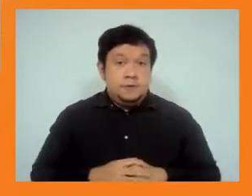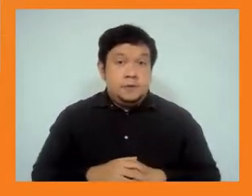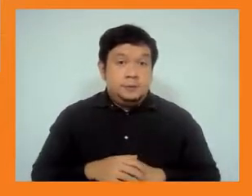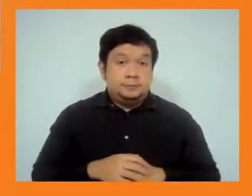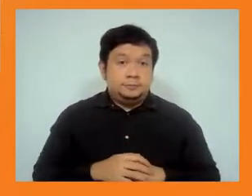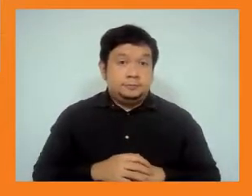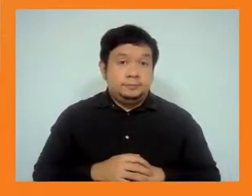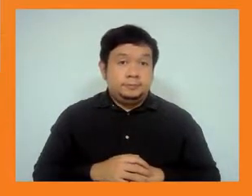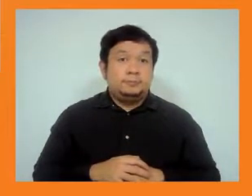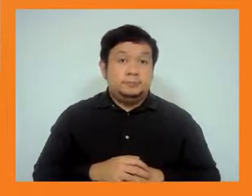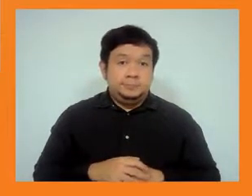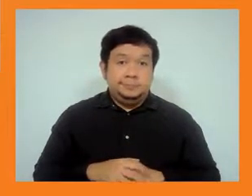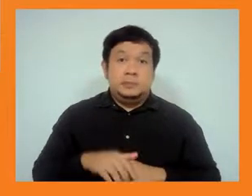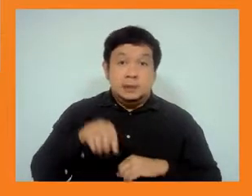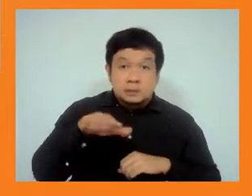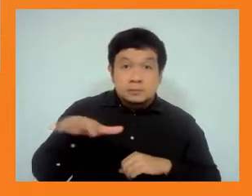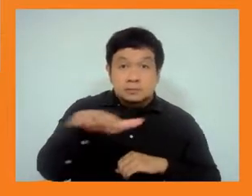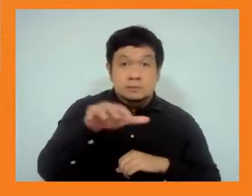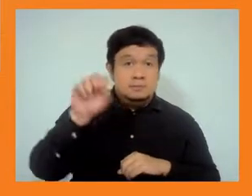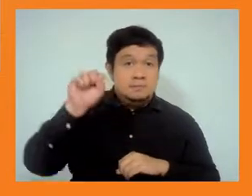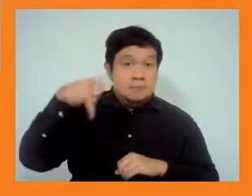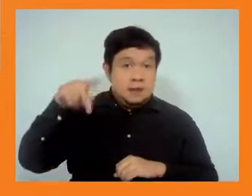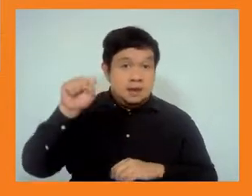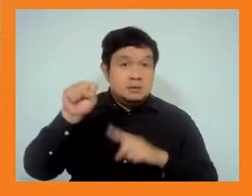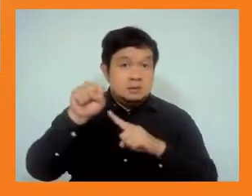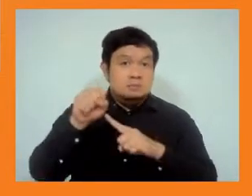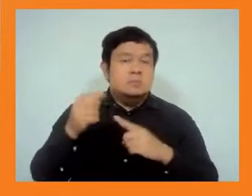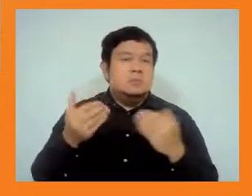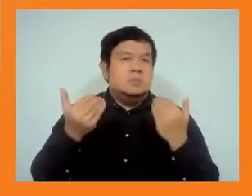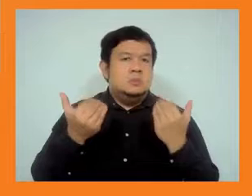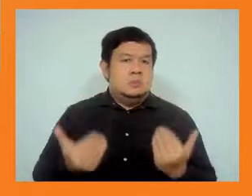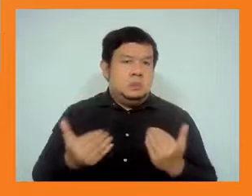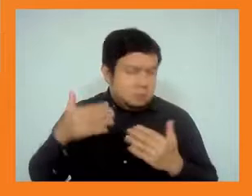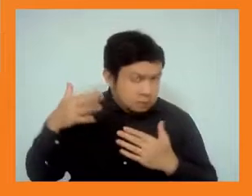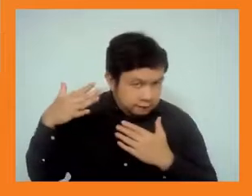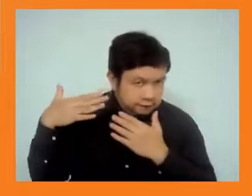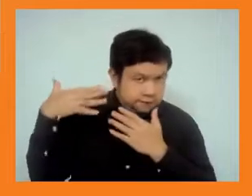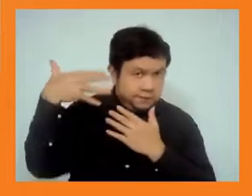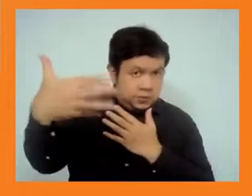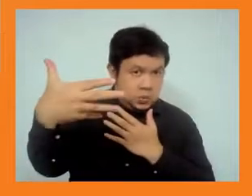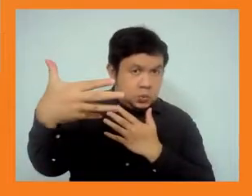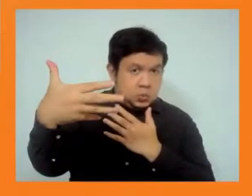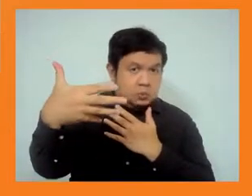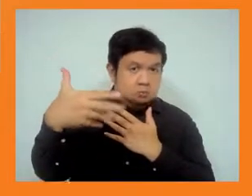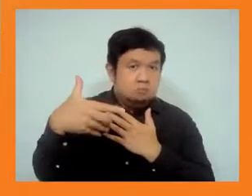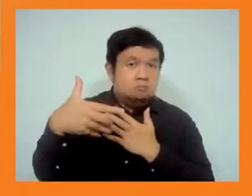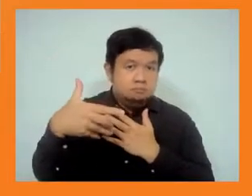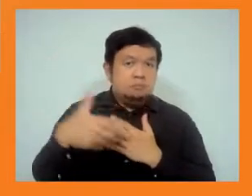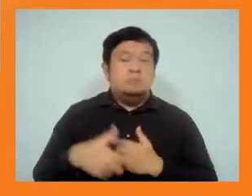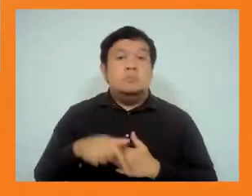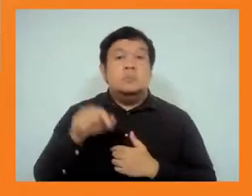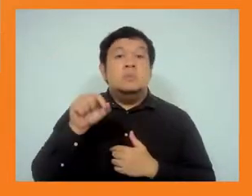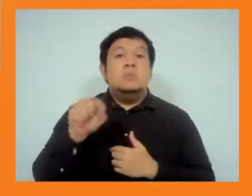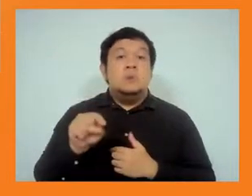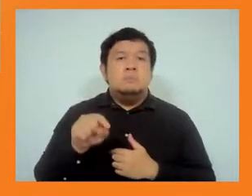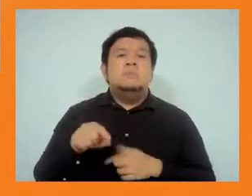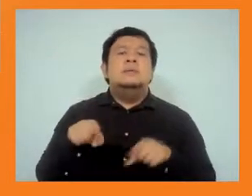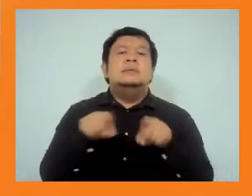this review process somehow, because this SPS statement